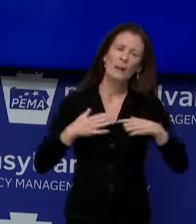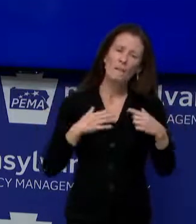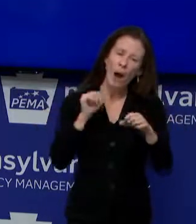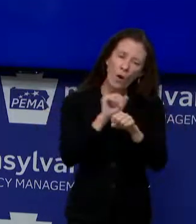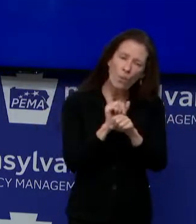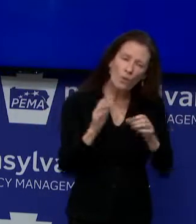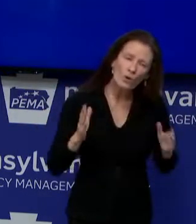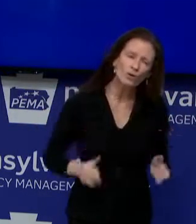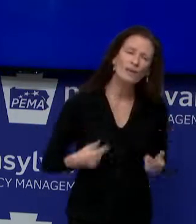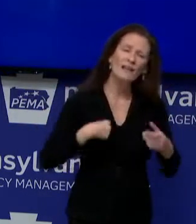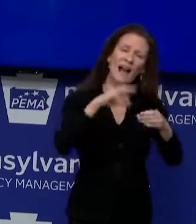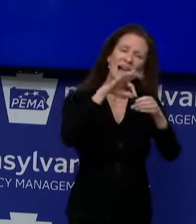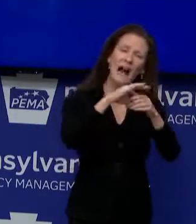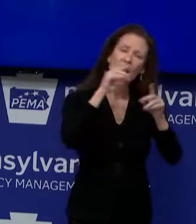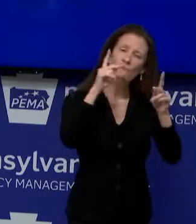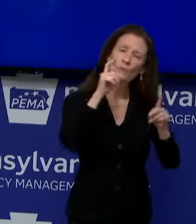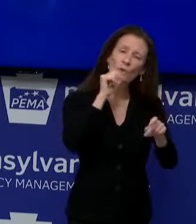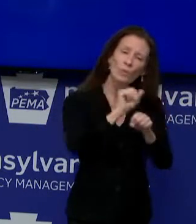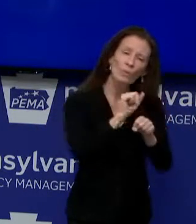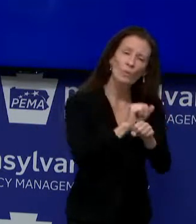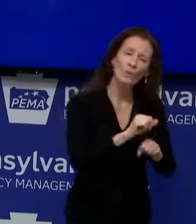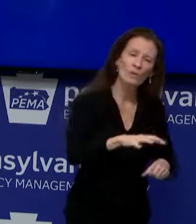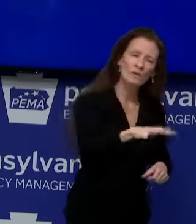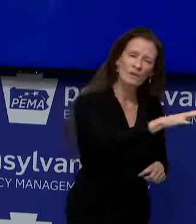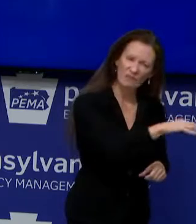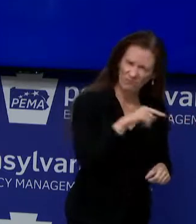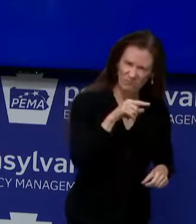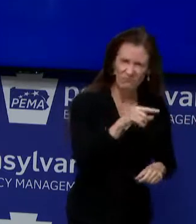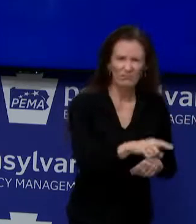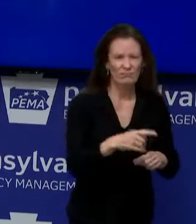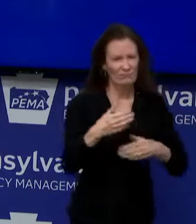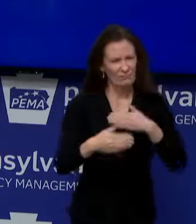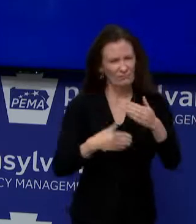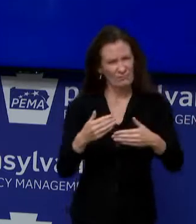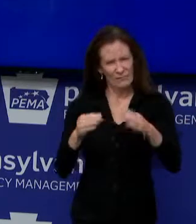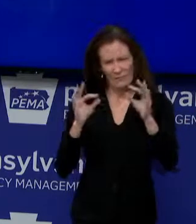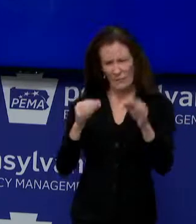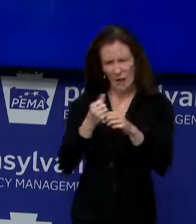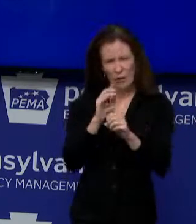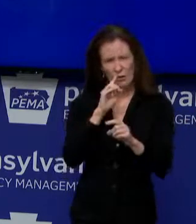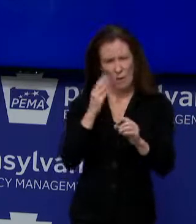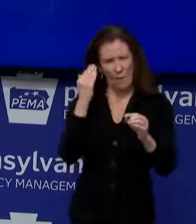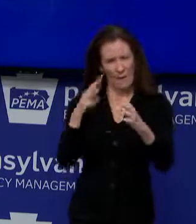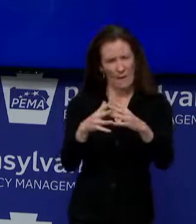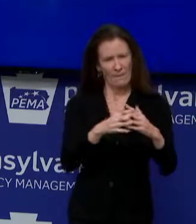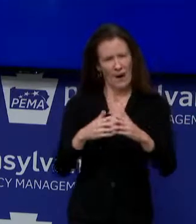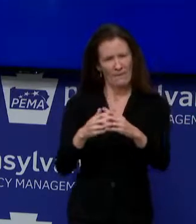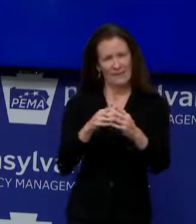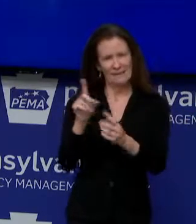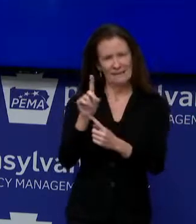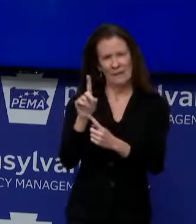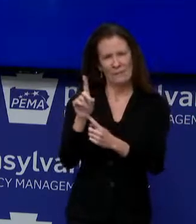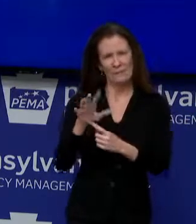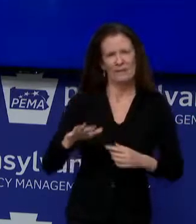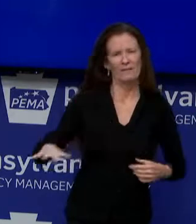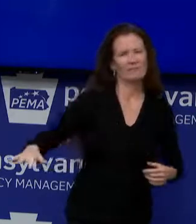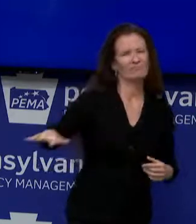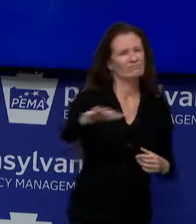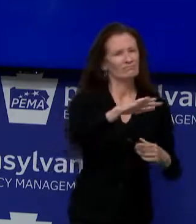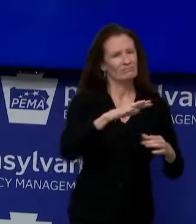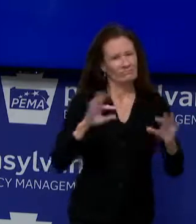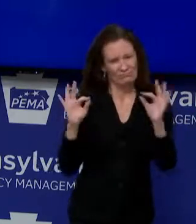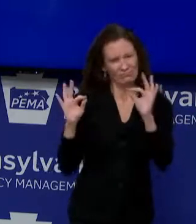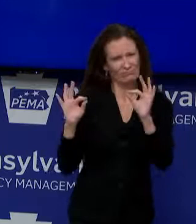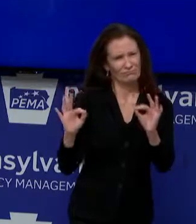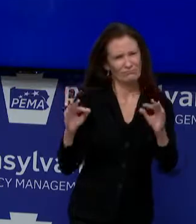out the democratic processes so that the will of the voters, as expressed in November and then certified and voted